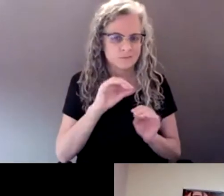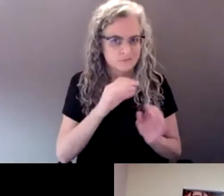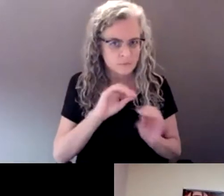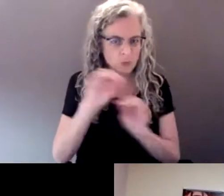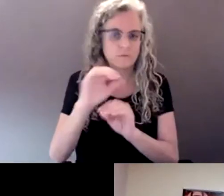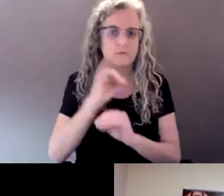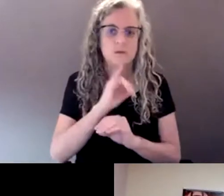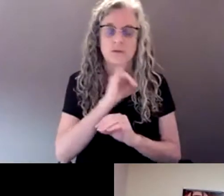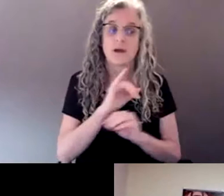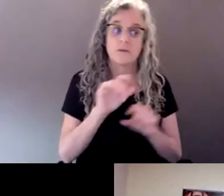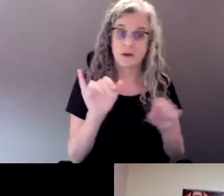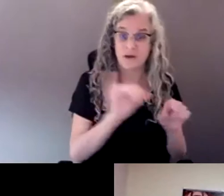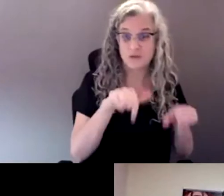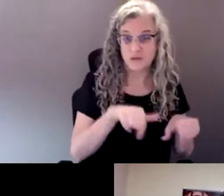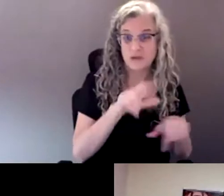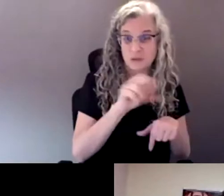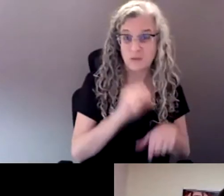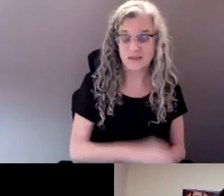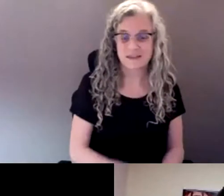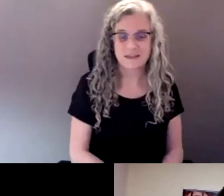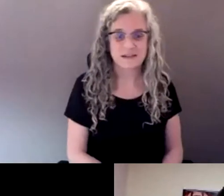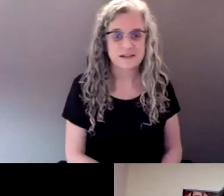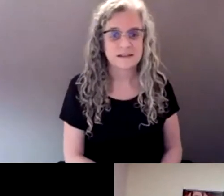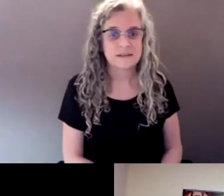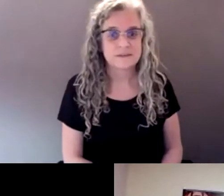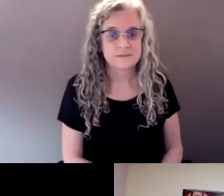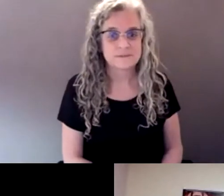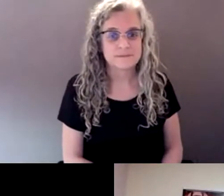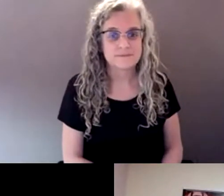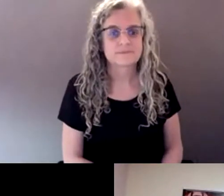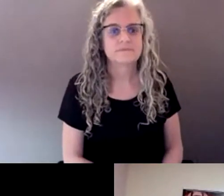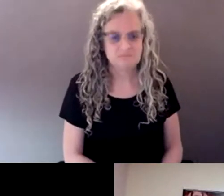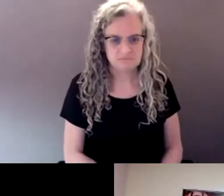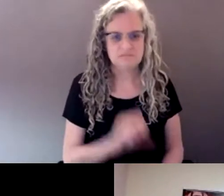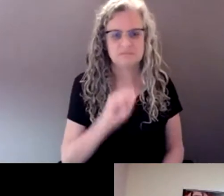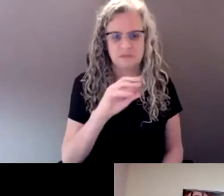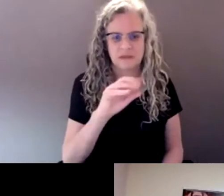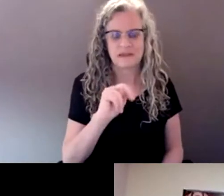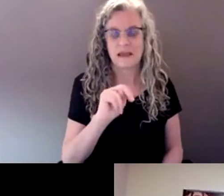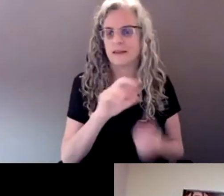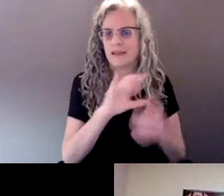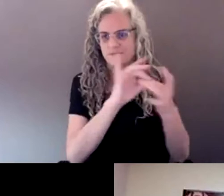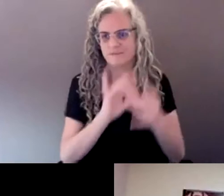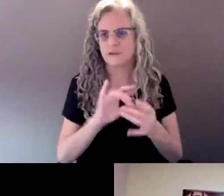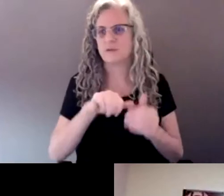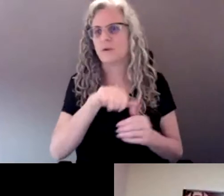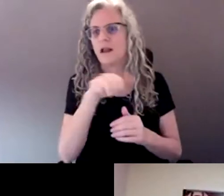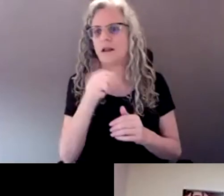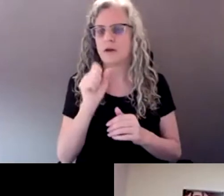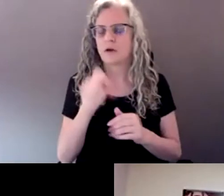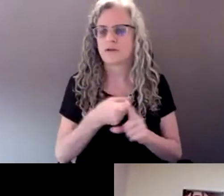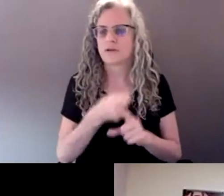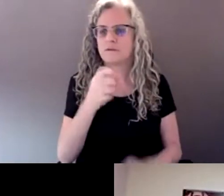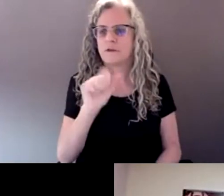society. That actually ties in very well to another question by my colleague Adam Hussein from Philosophy